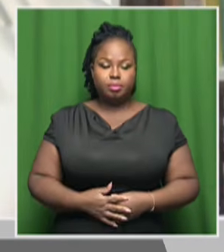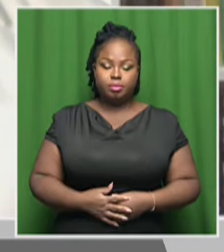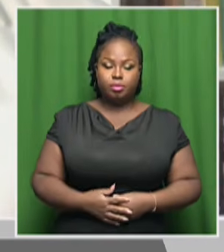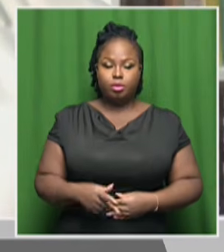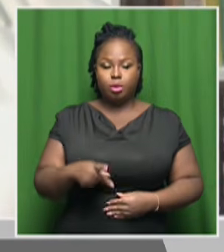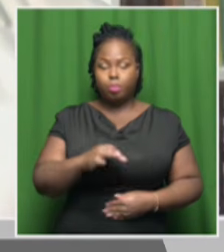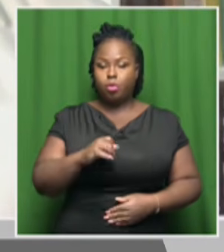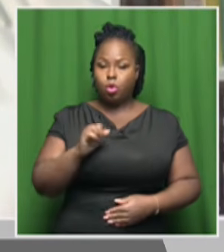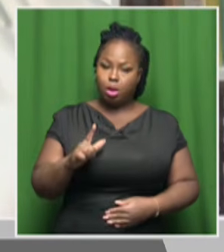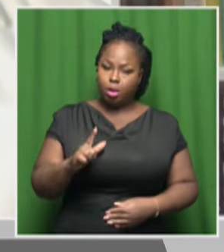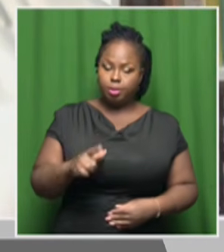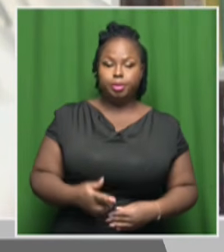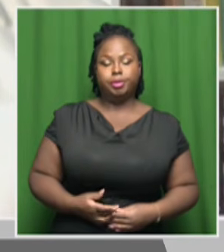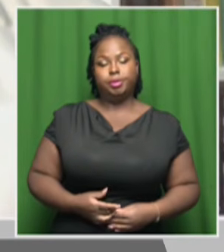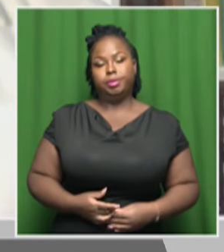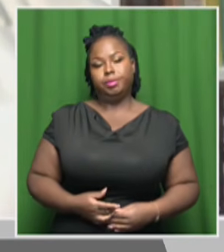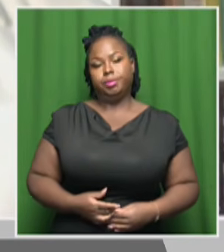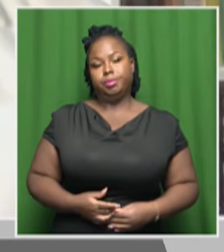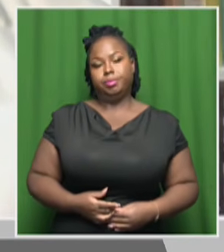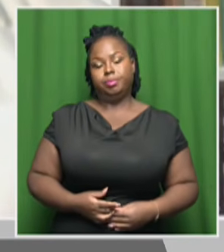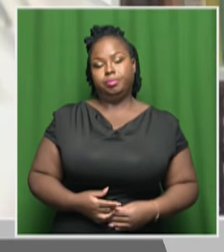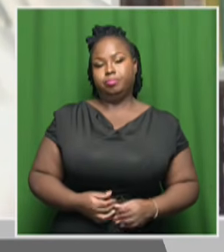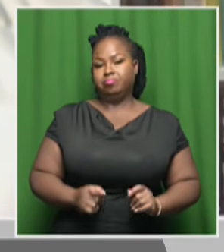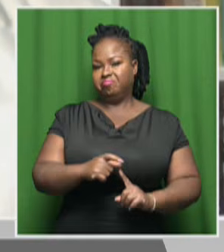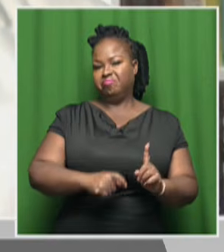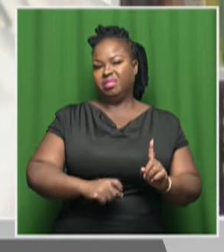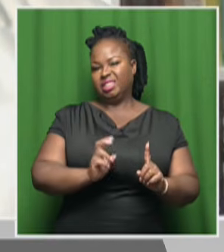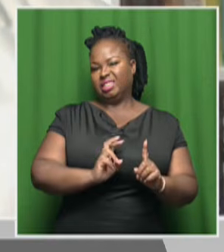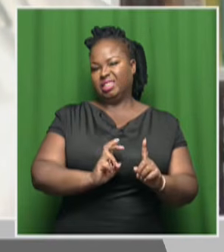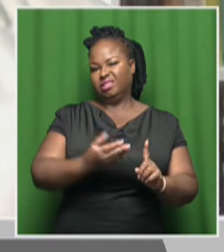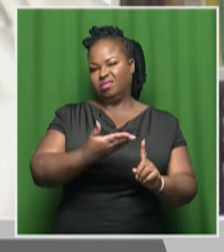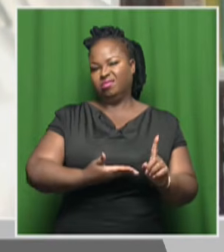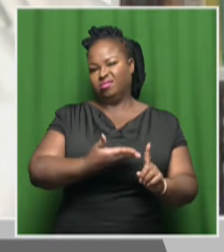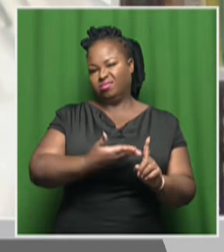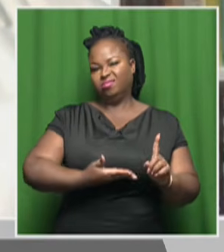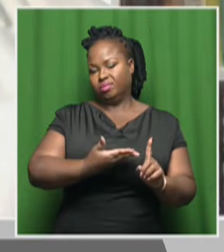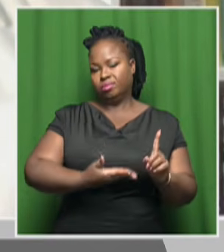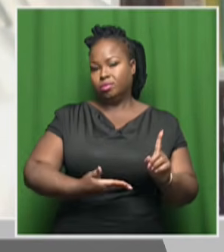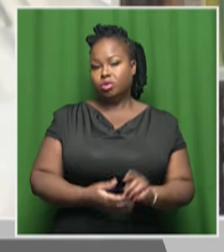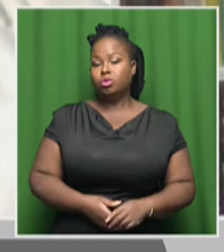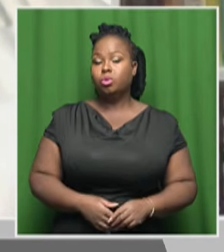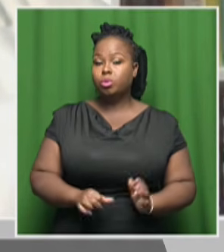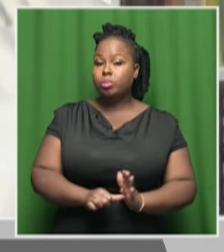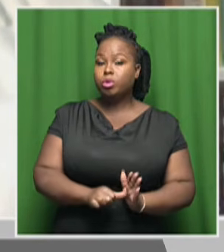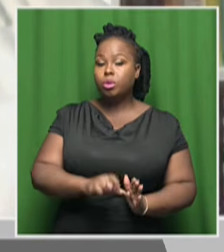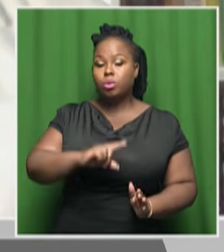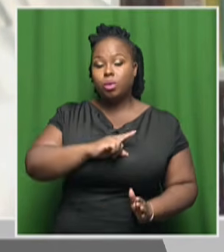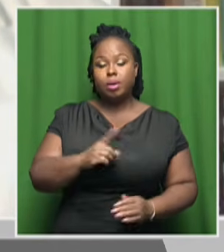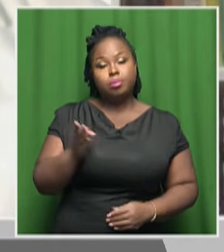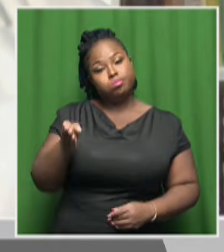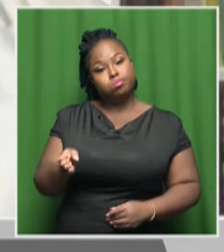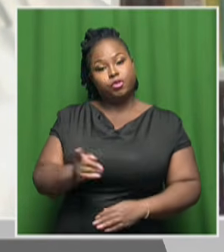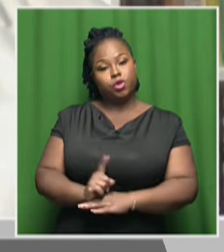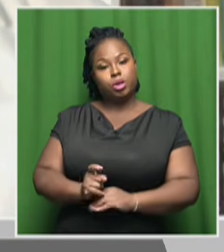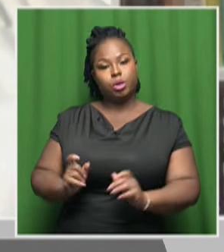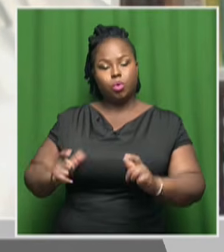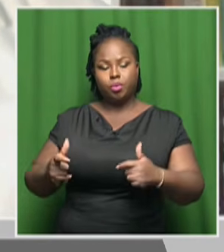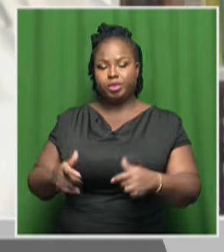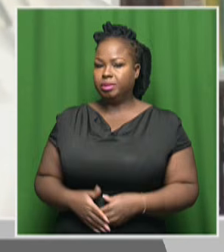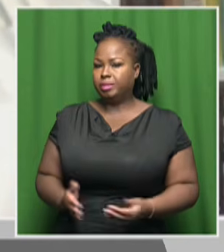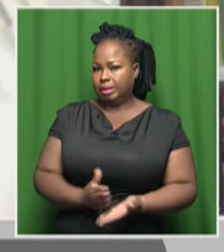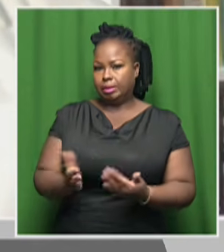with Paulo O'Sullivan, and let's talk to the character that he is and how important it is that he is actually appearing. So, for people that are not aware of